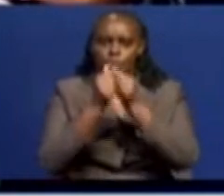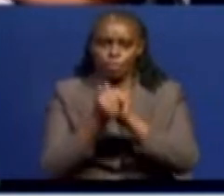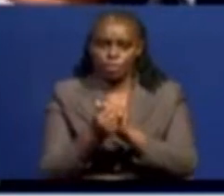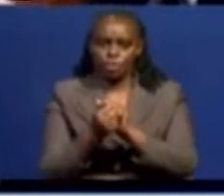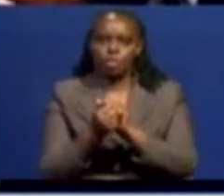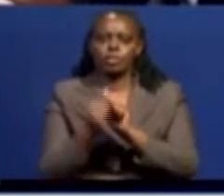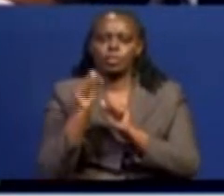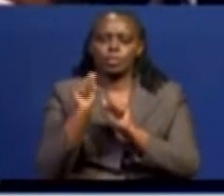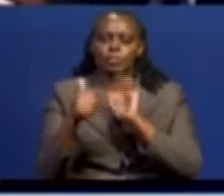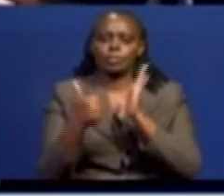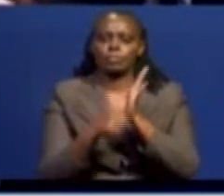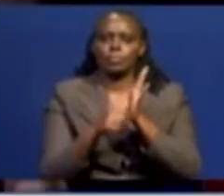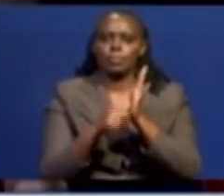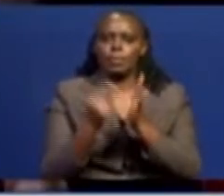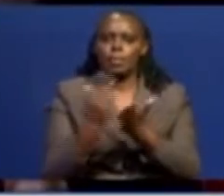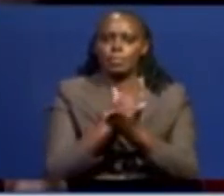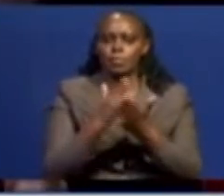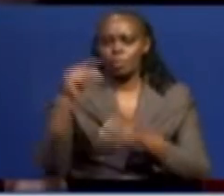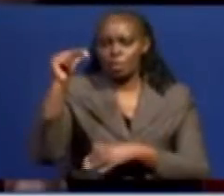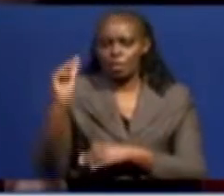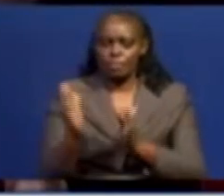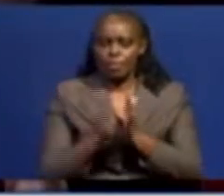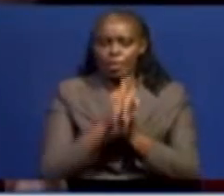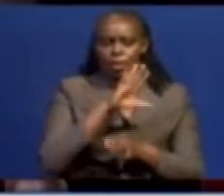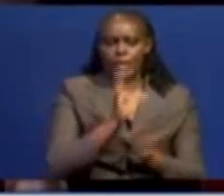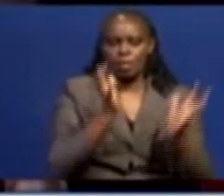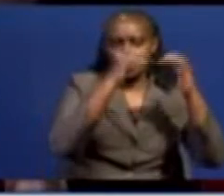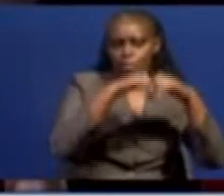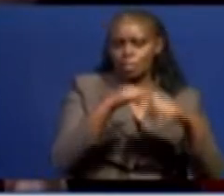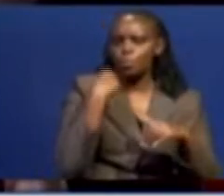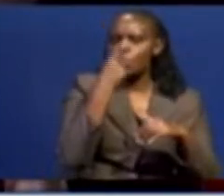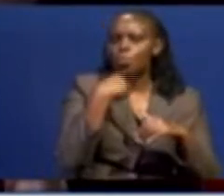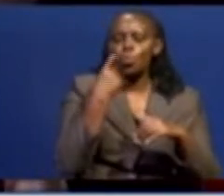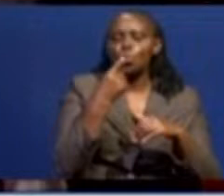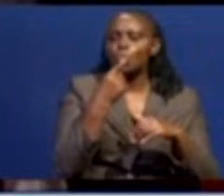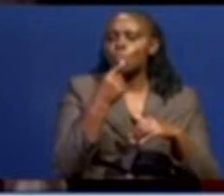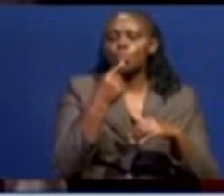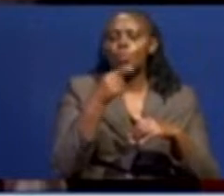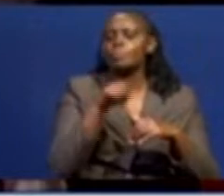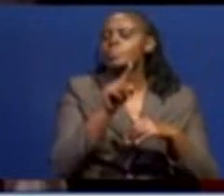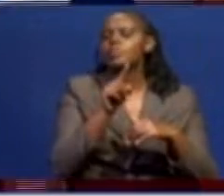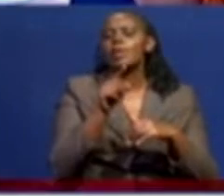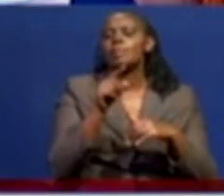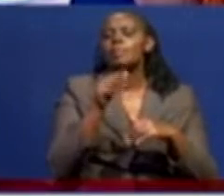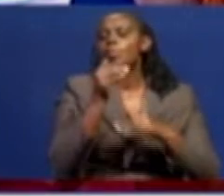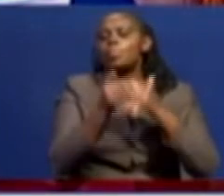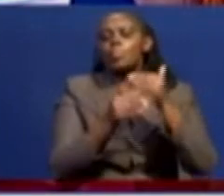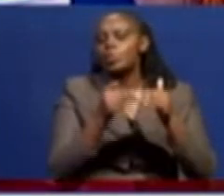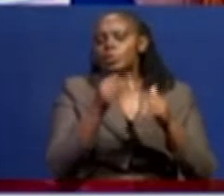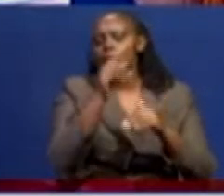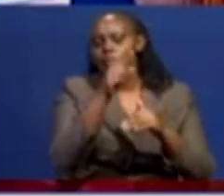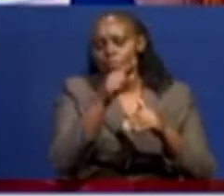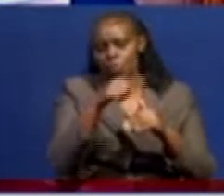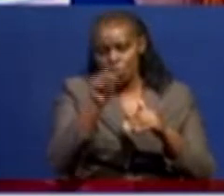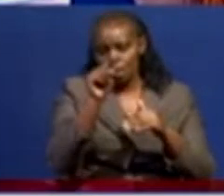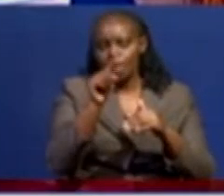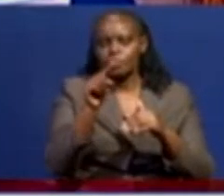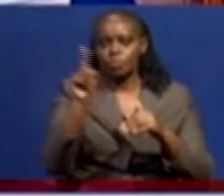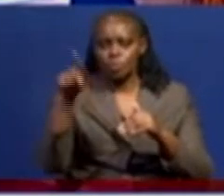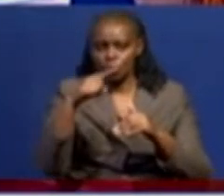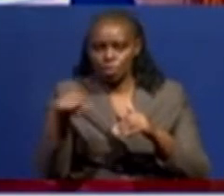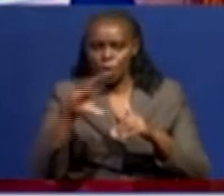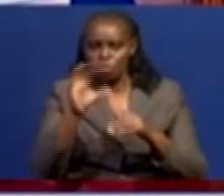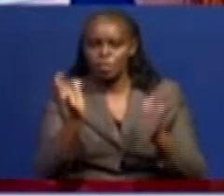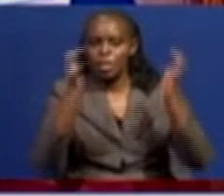and correct this illegality. Between the governor and the county assembly, who was supposed to make a finding of whether the process was illegal or